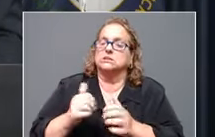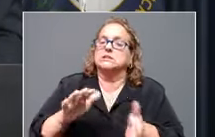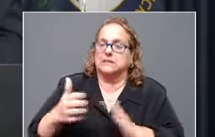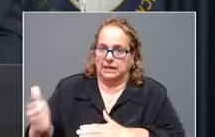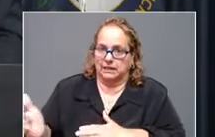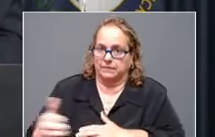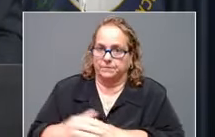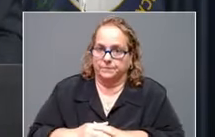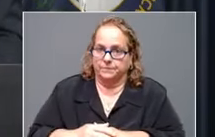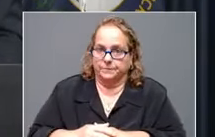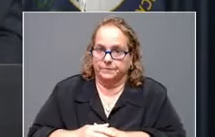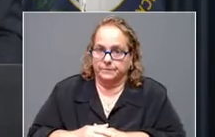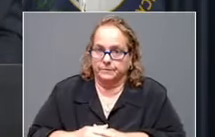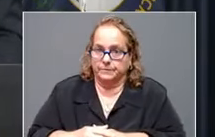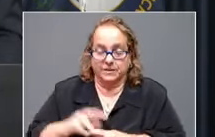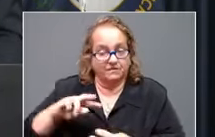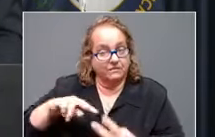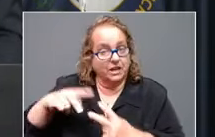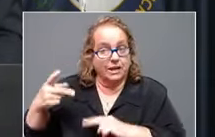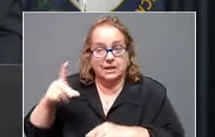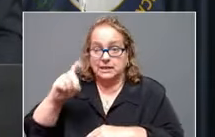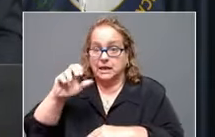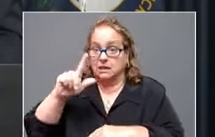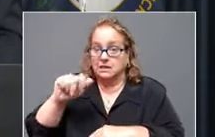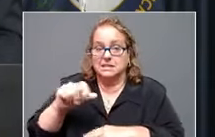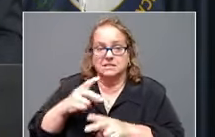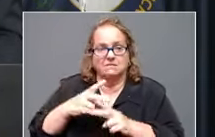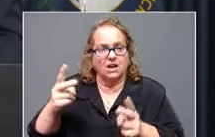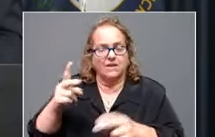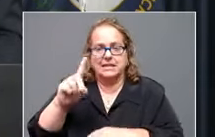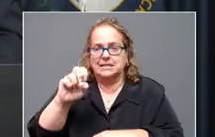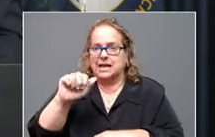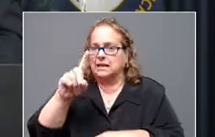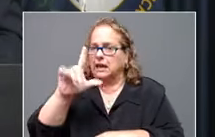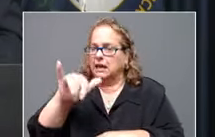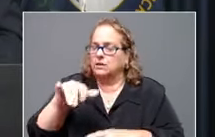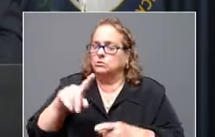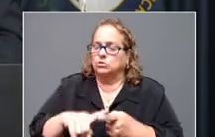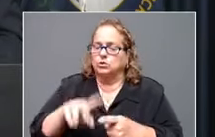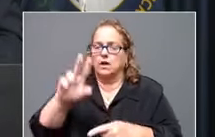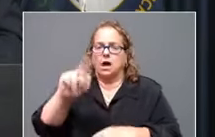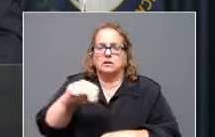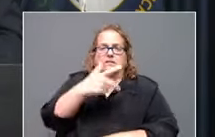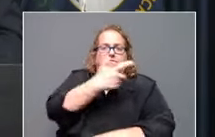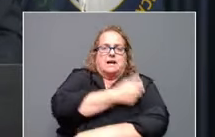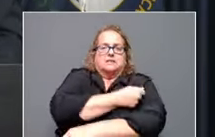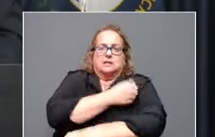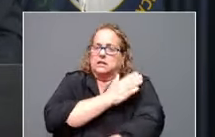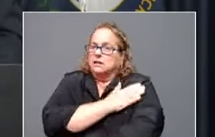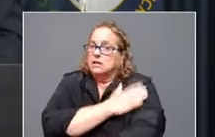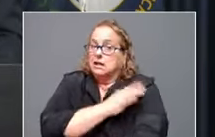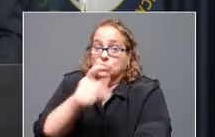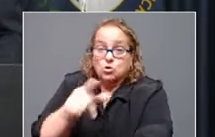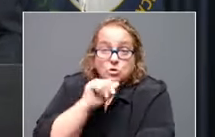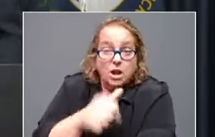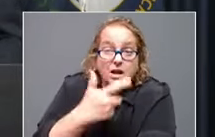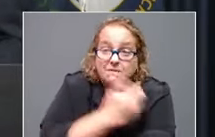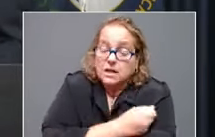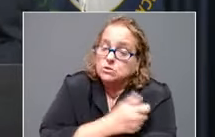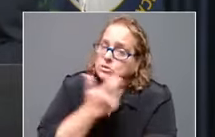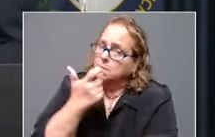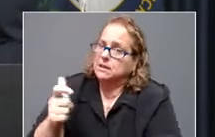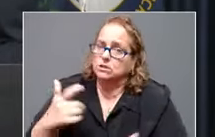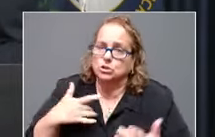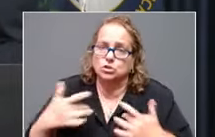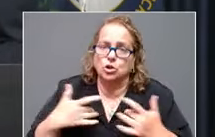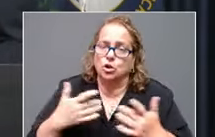is absolutely deadly to the unvaccinated. That's a big concern when over